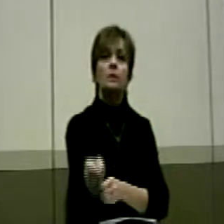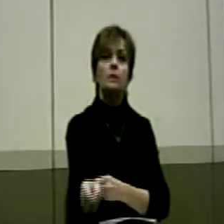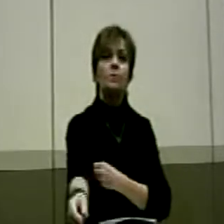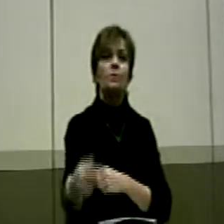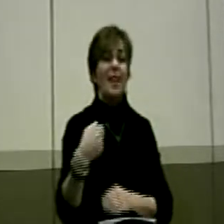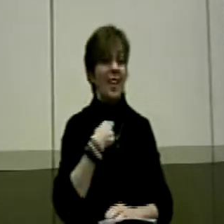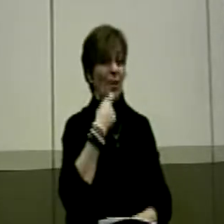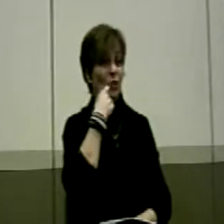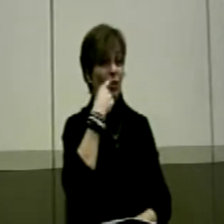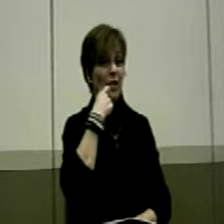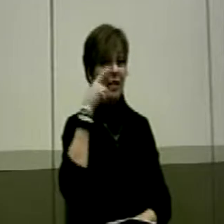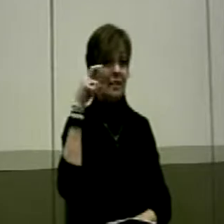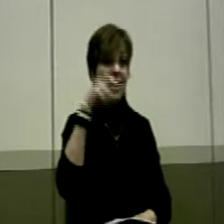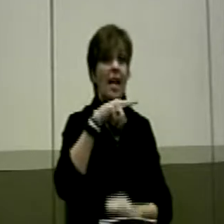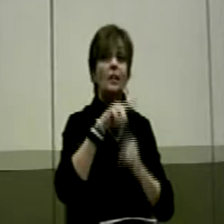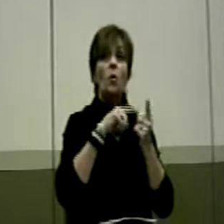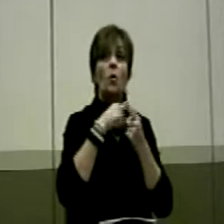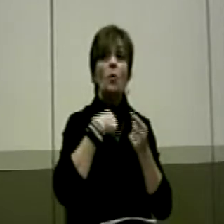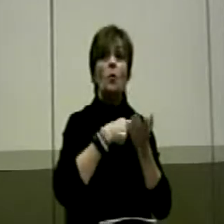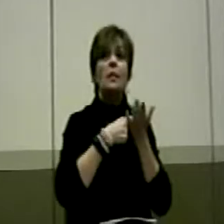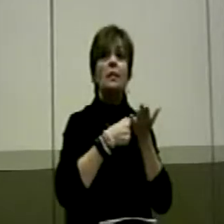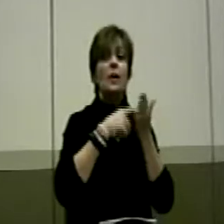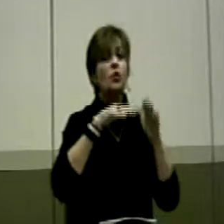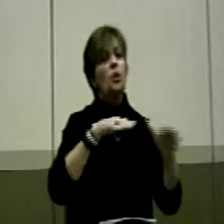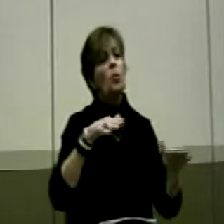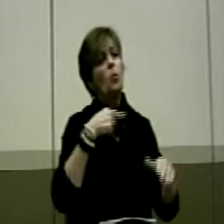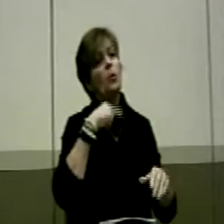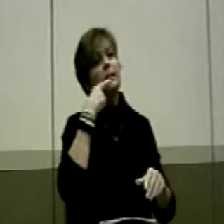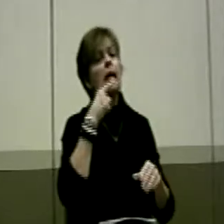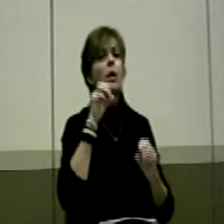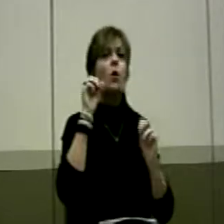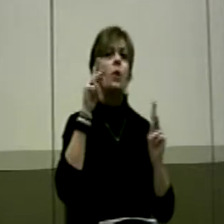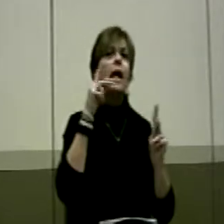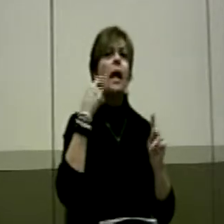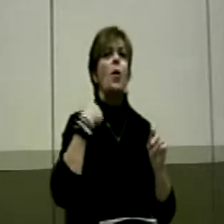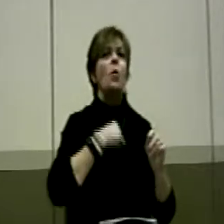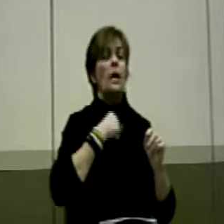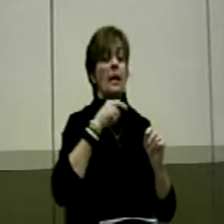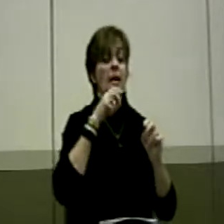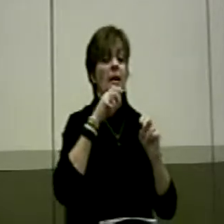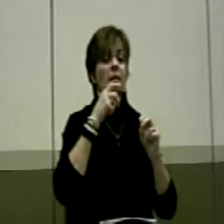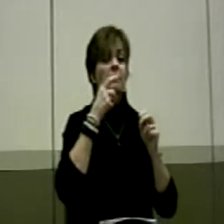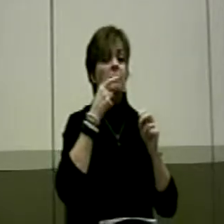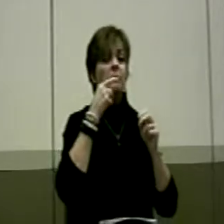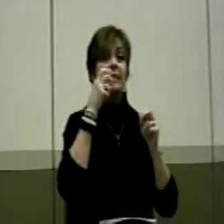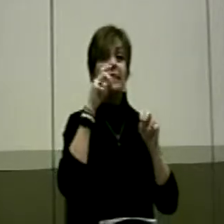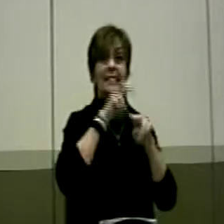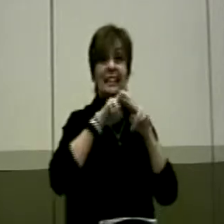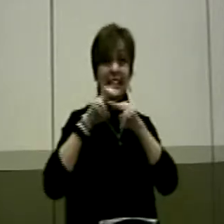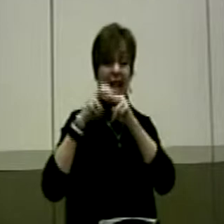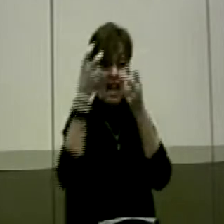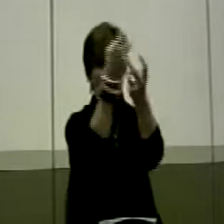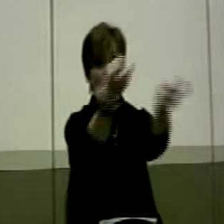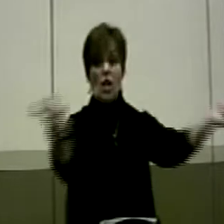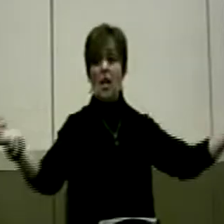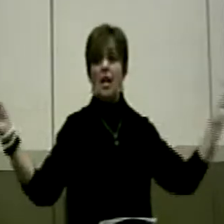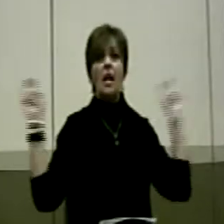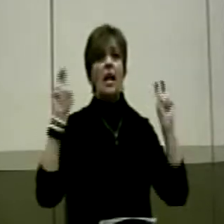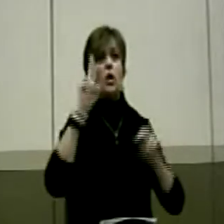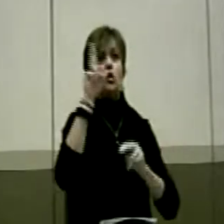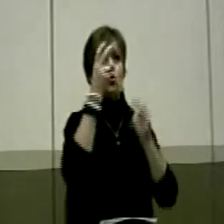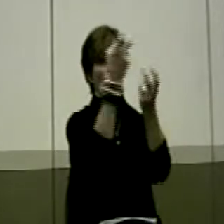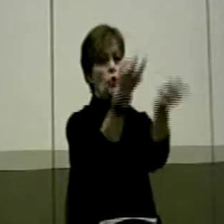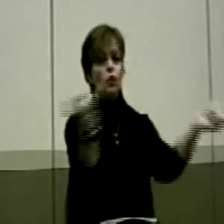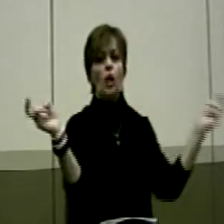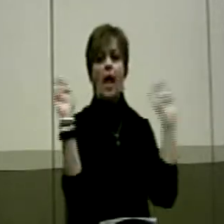children, we're saying, okay, we sit in the U shape. We're making sure that we're not visually distracting. We know the techniques we use them. But is there